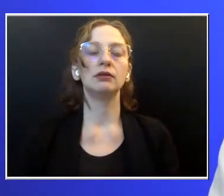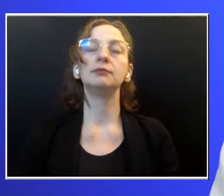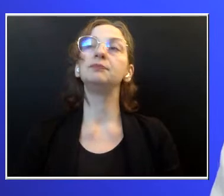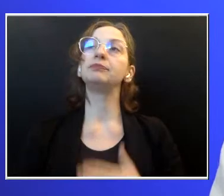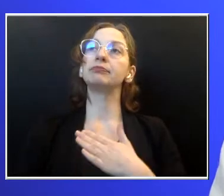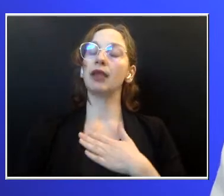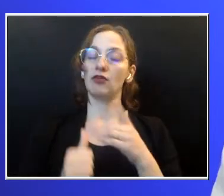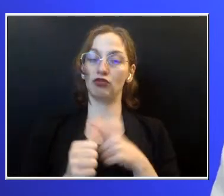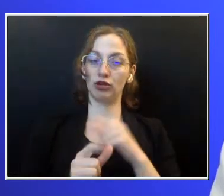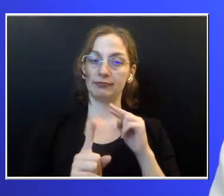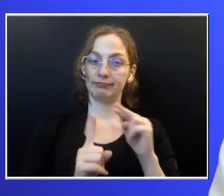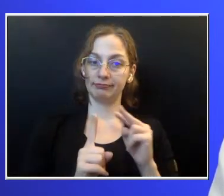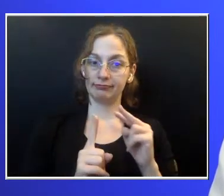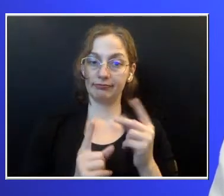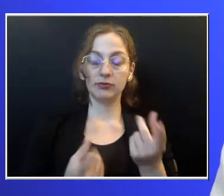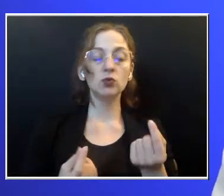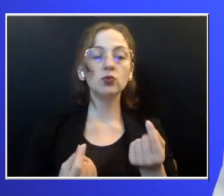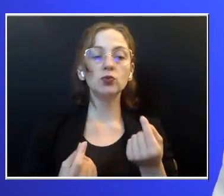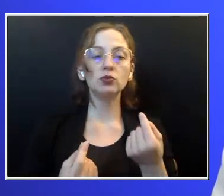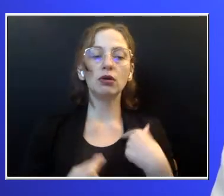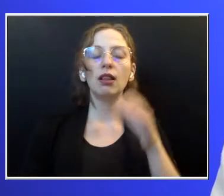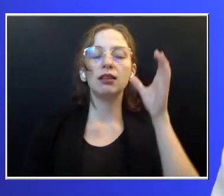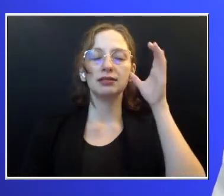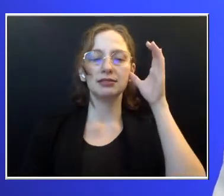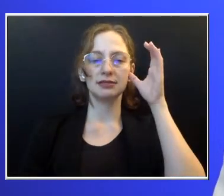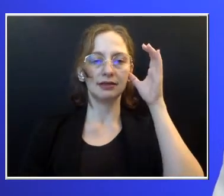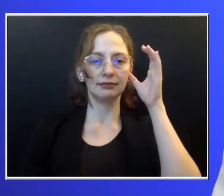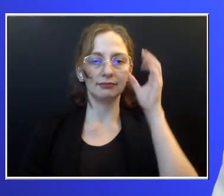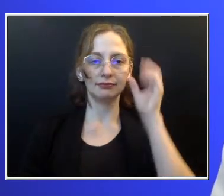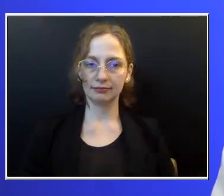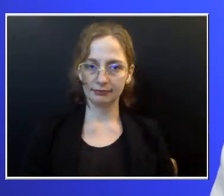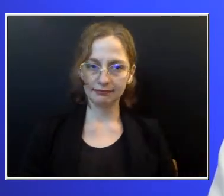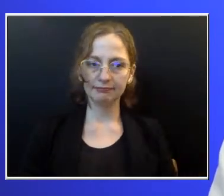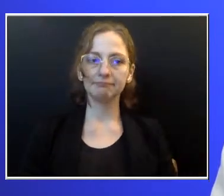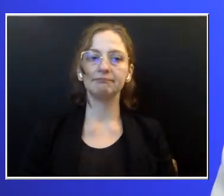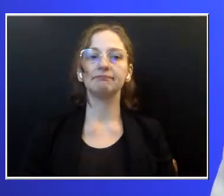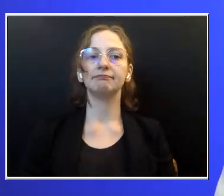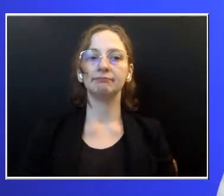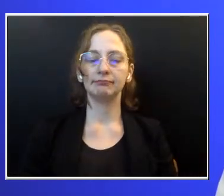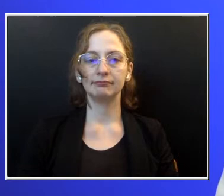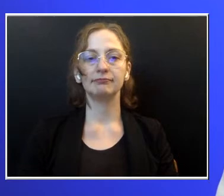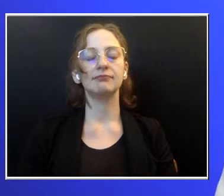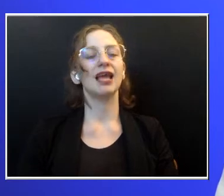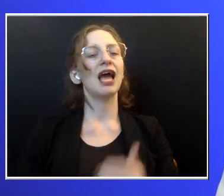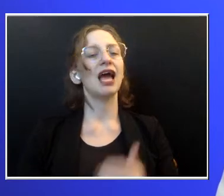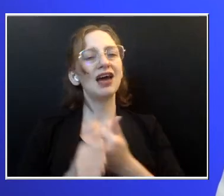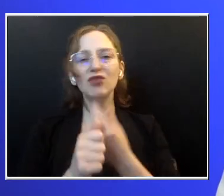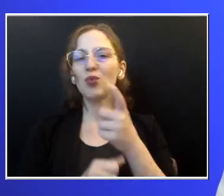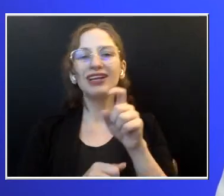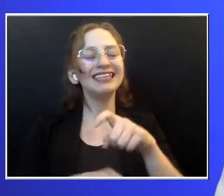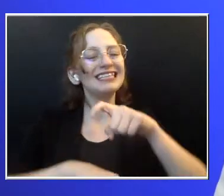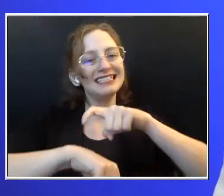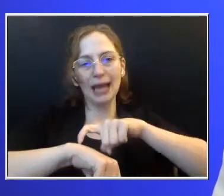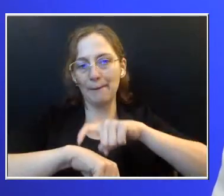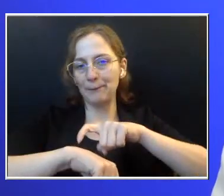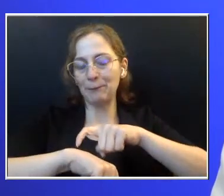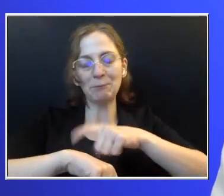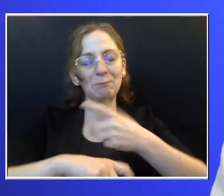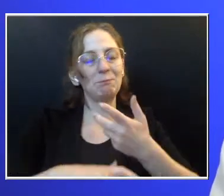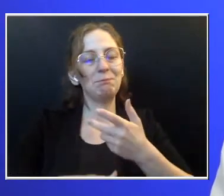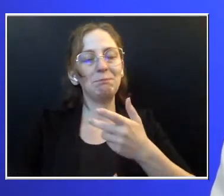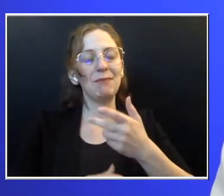listening. And, you know, it's a matter of giving people time. Everybody's at a different place in the journey in terms of how